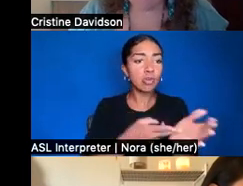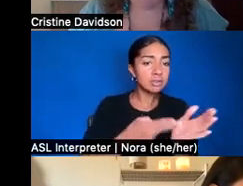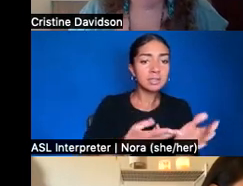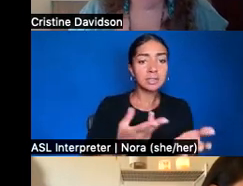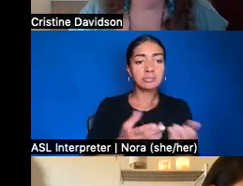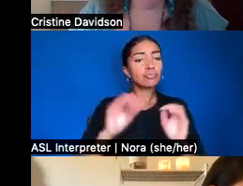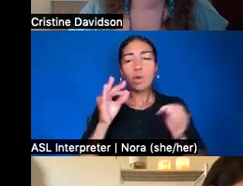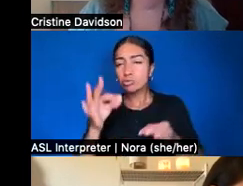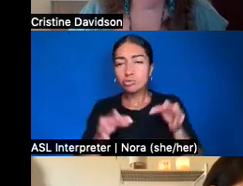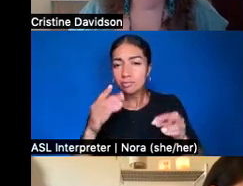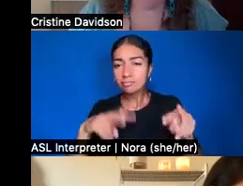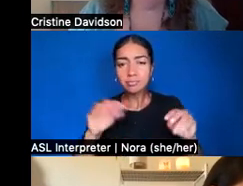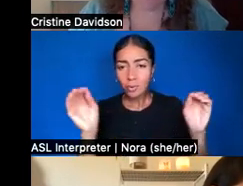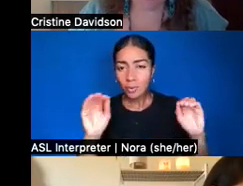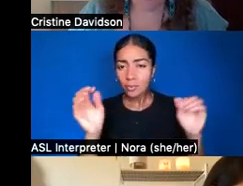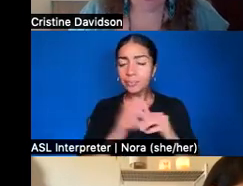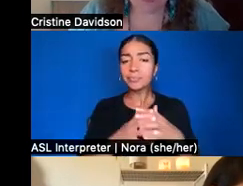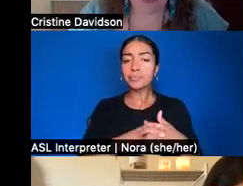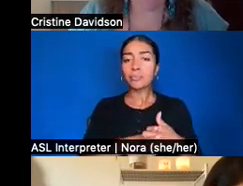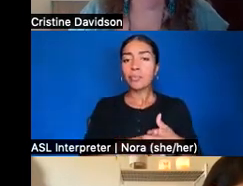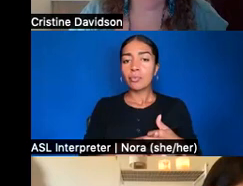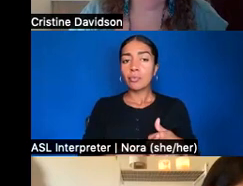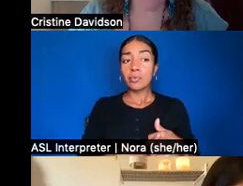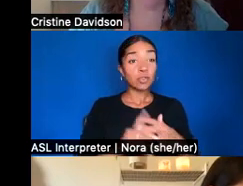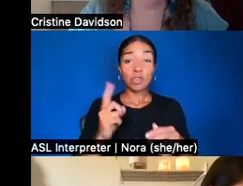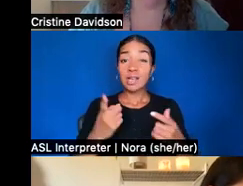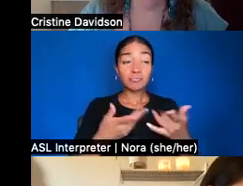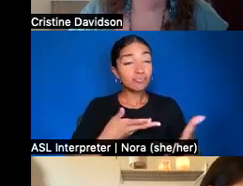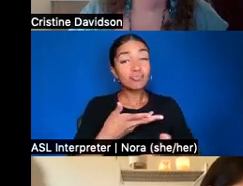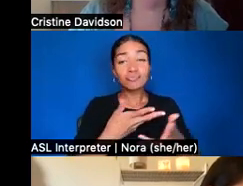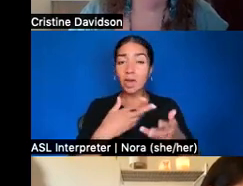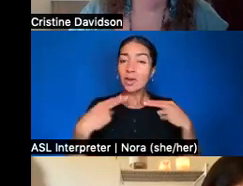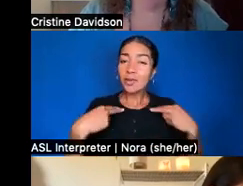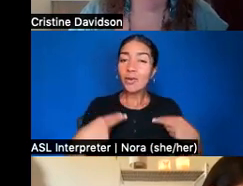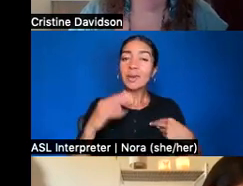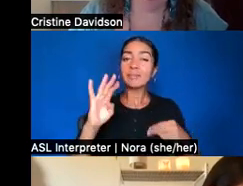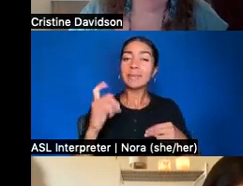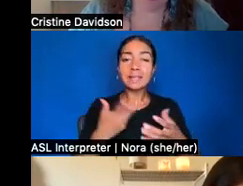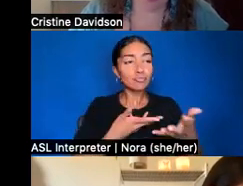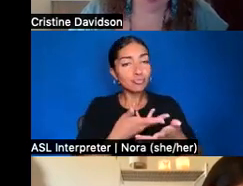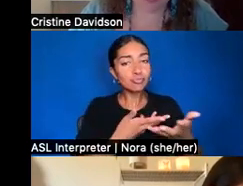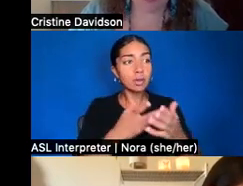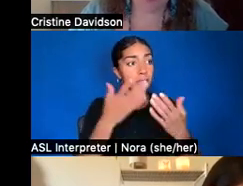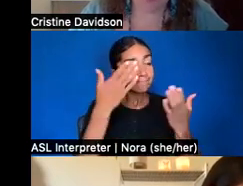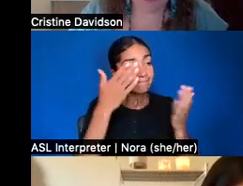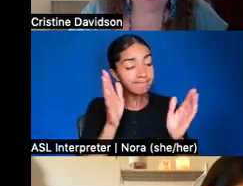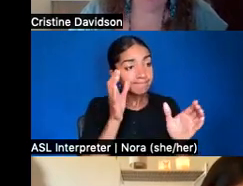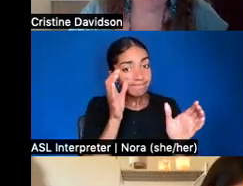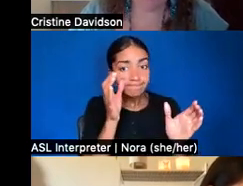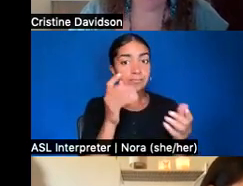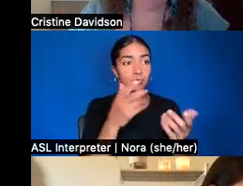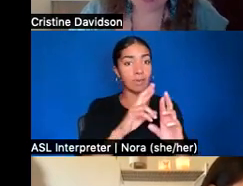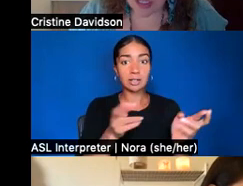just being, you know, being a human being ready to hear what the victim or survivor wants to share with you,